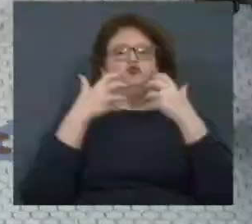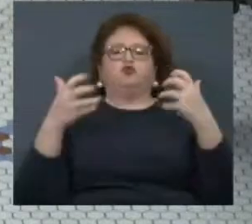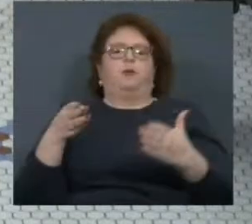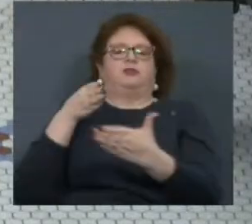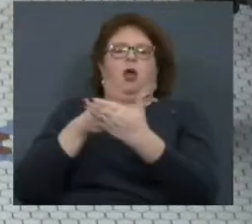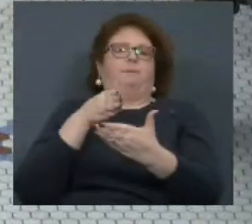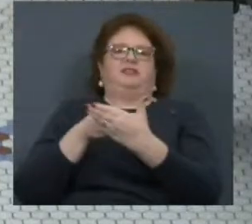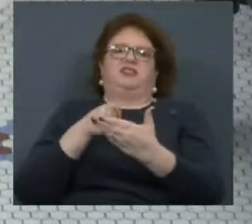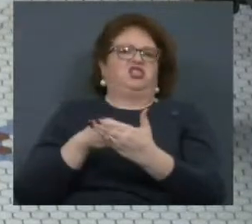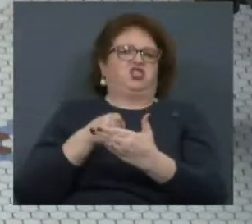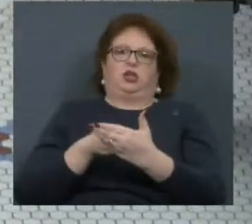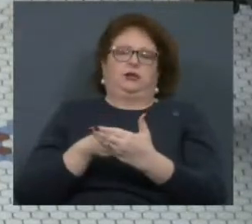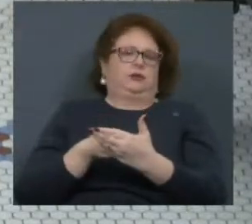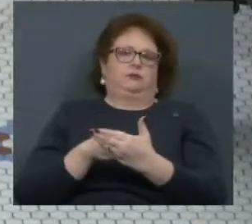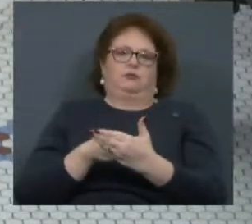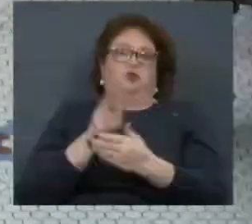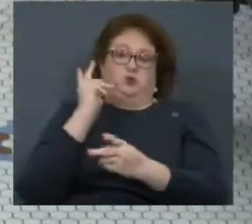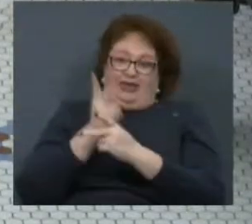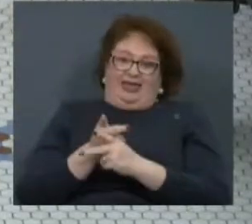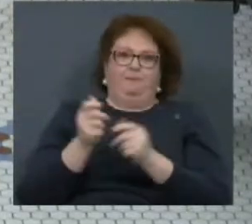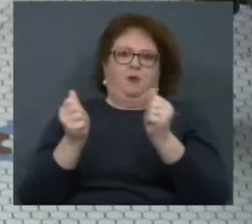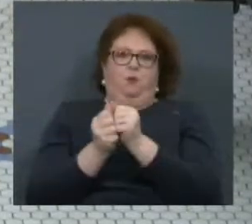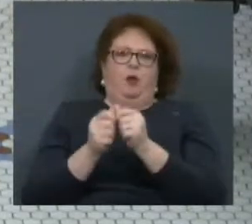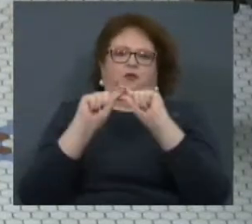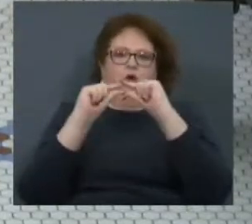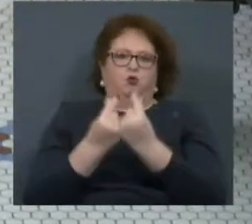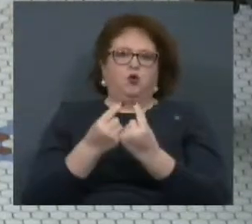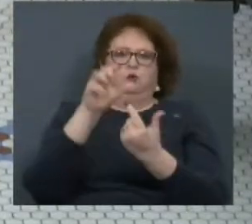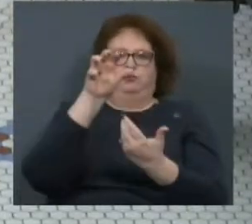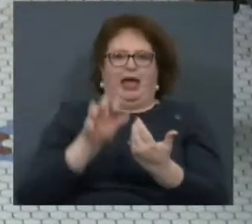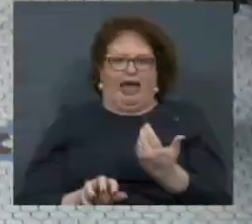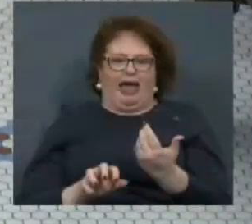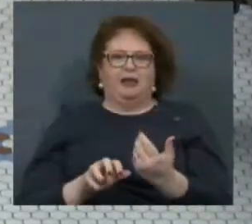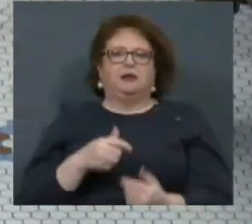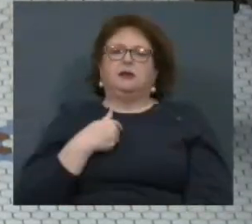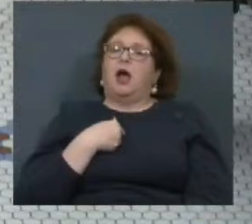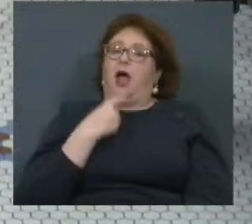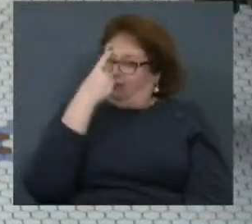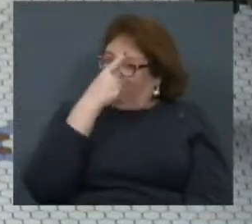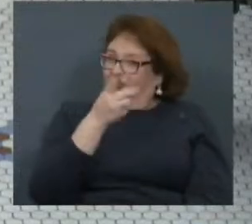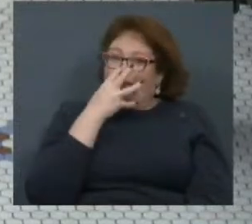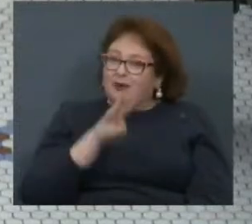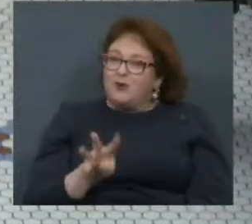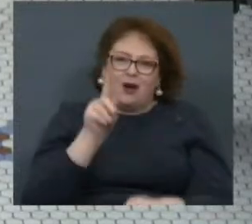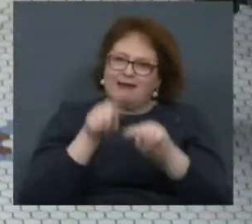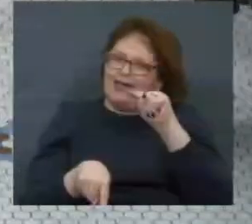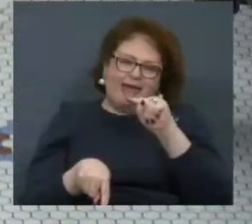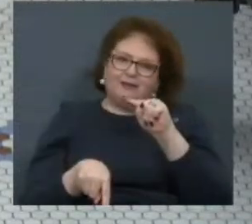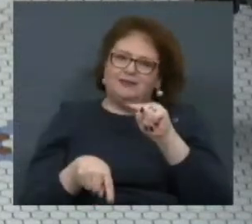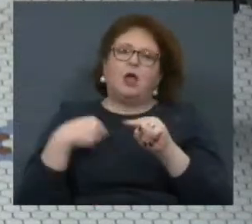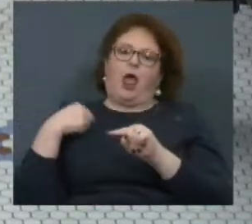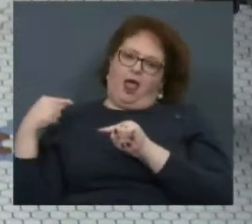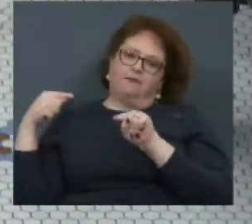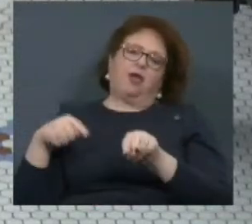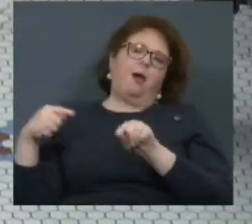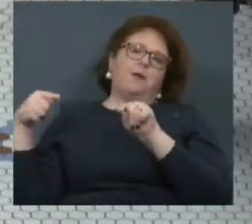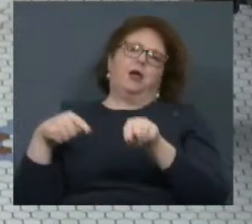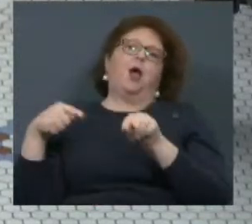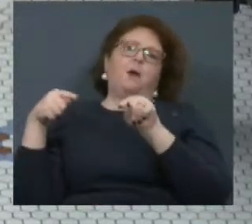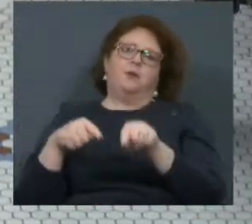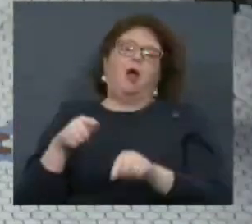And I don't think that can be ignored. Time after time, I come to these board meetings and I hear you say, we listen